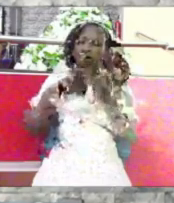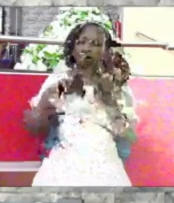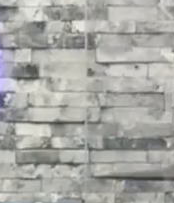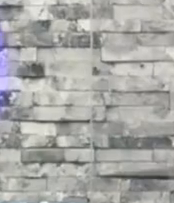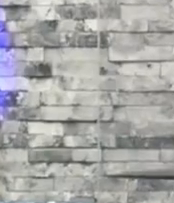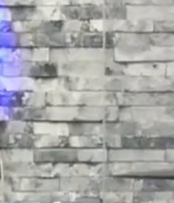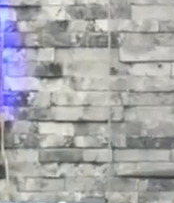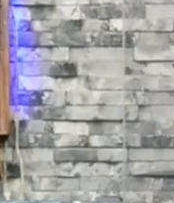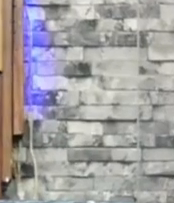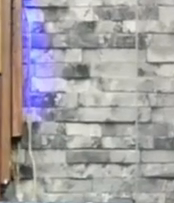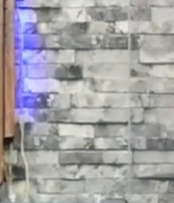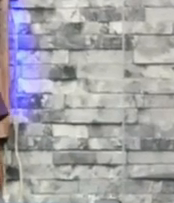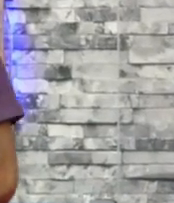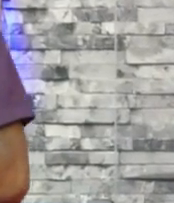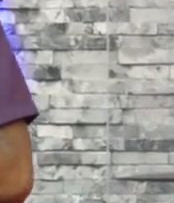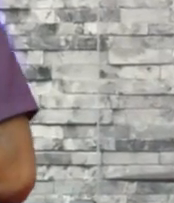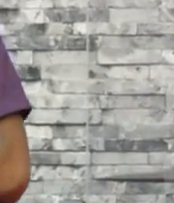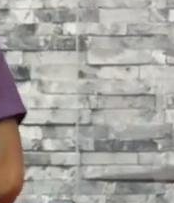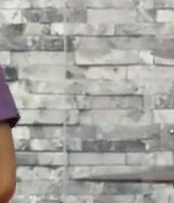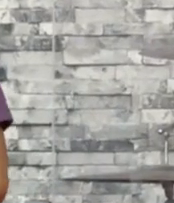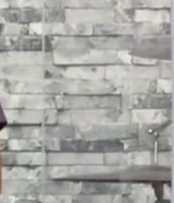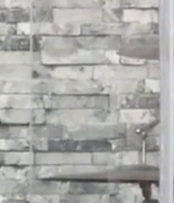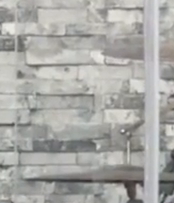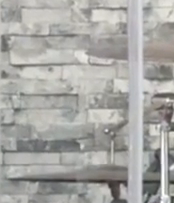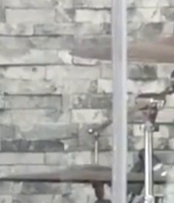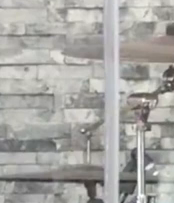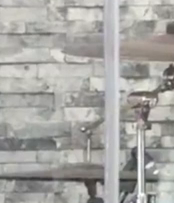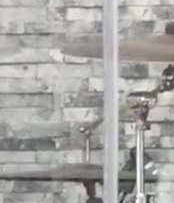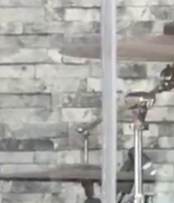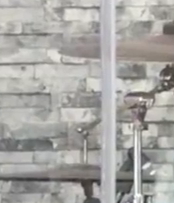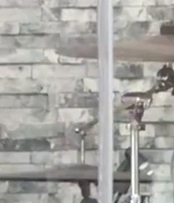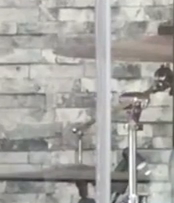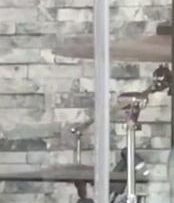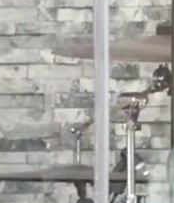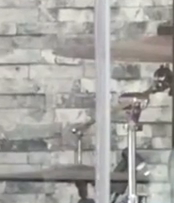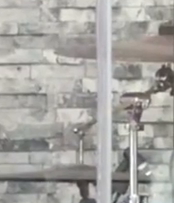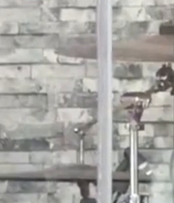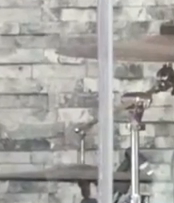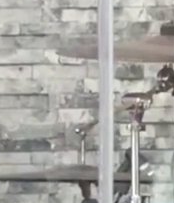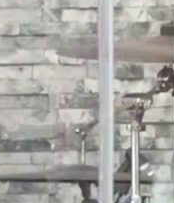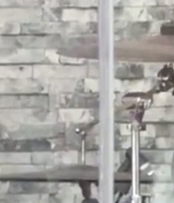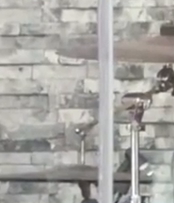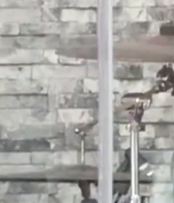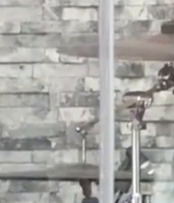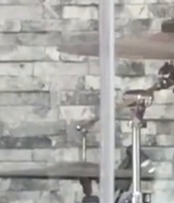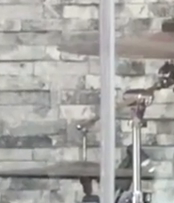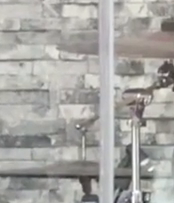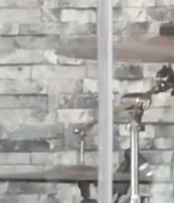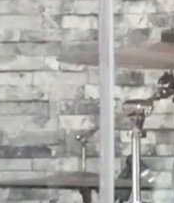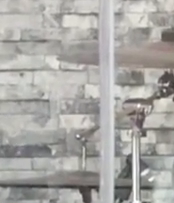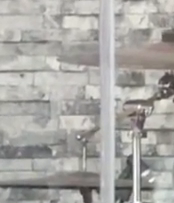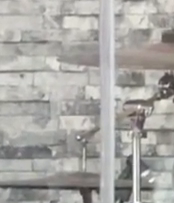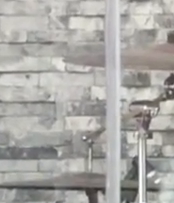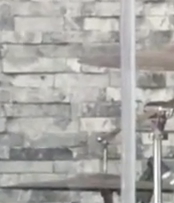But just a little background so that we can walk together. This book has been written by one of the greatest writers in the